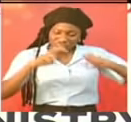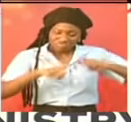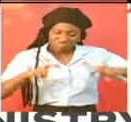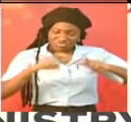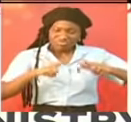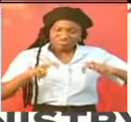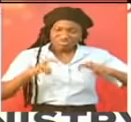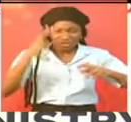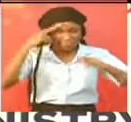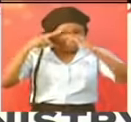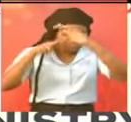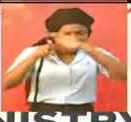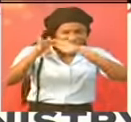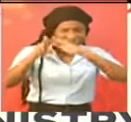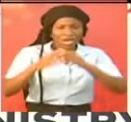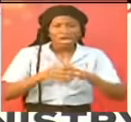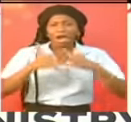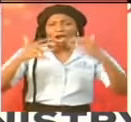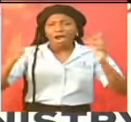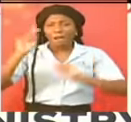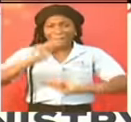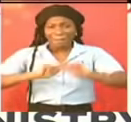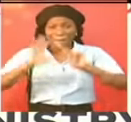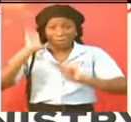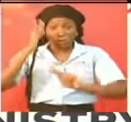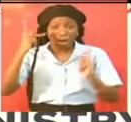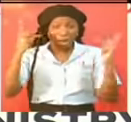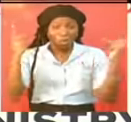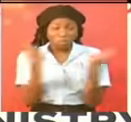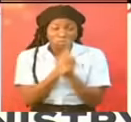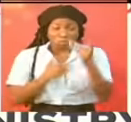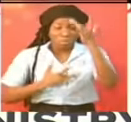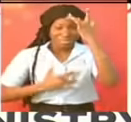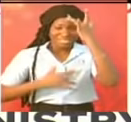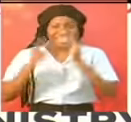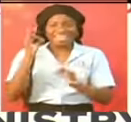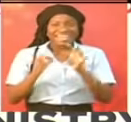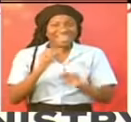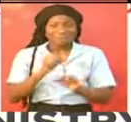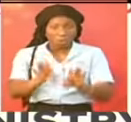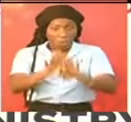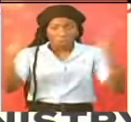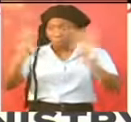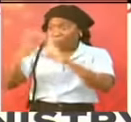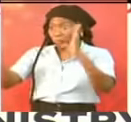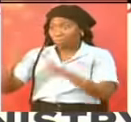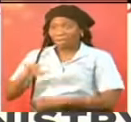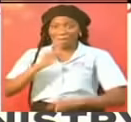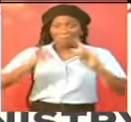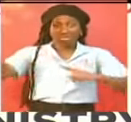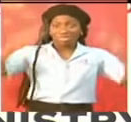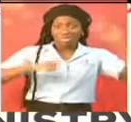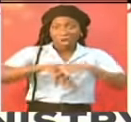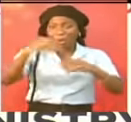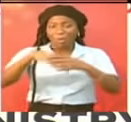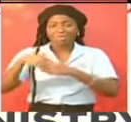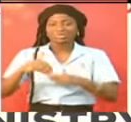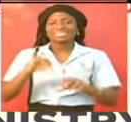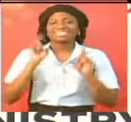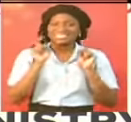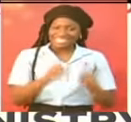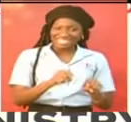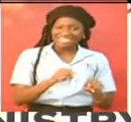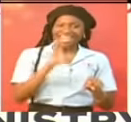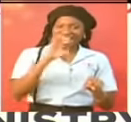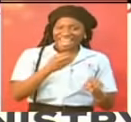things that we noticed is that even with the restrictions, even with the implementation of the several measures aimed at reducing